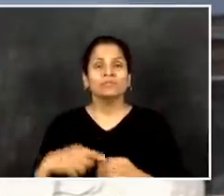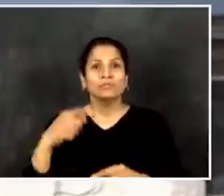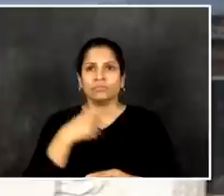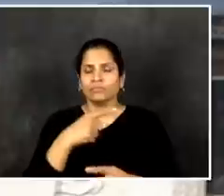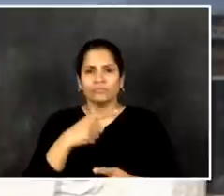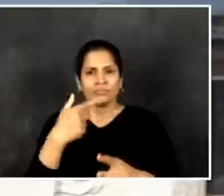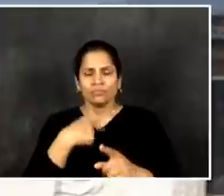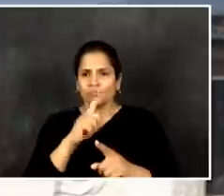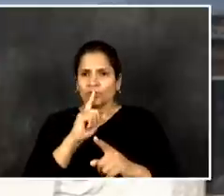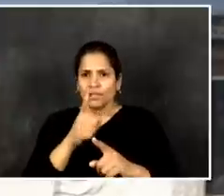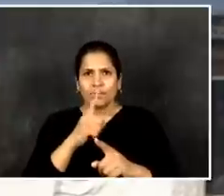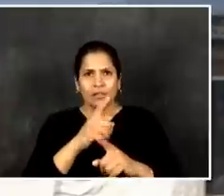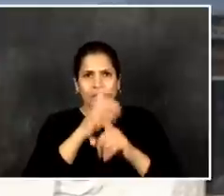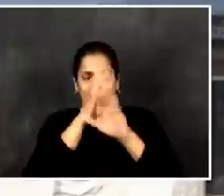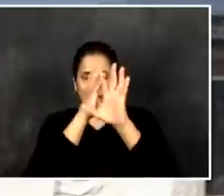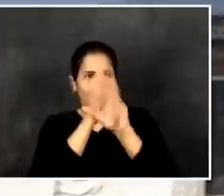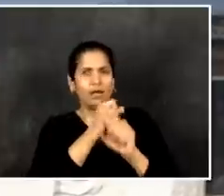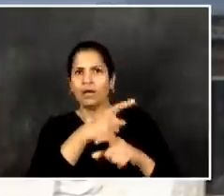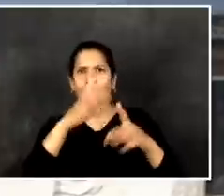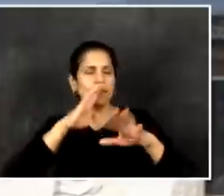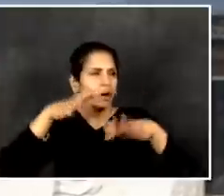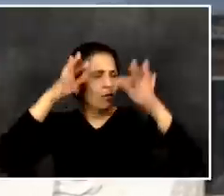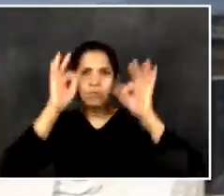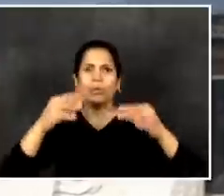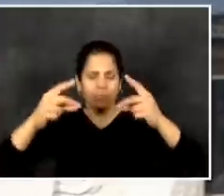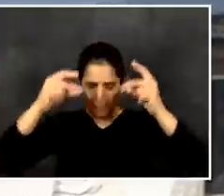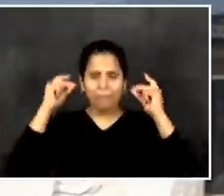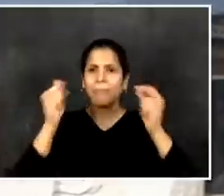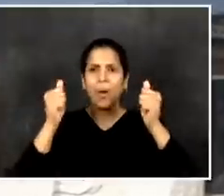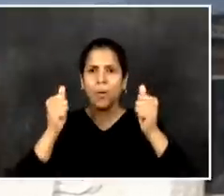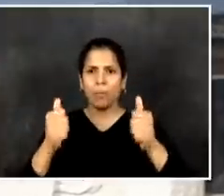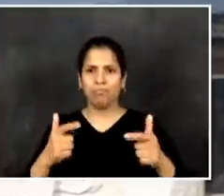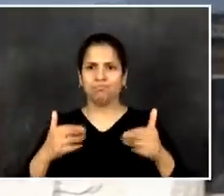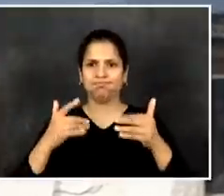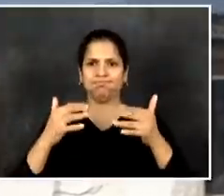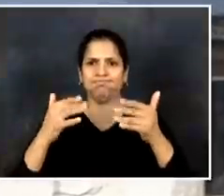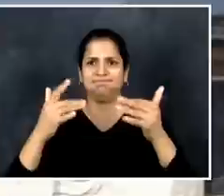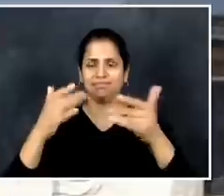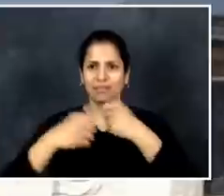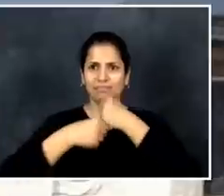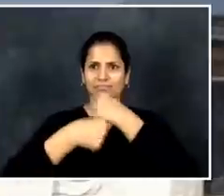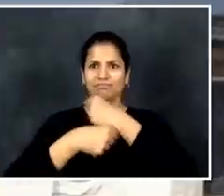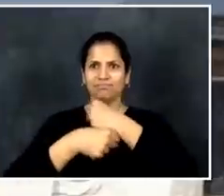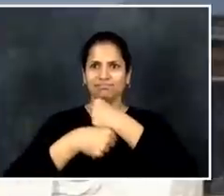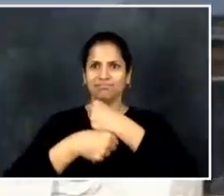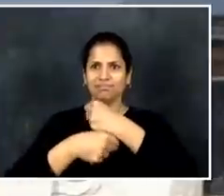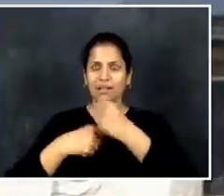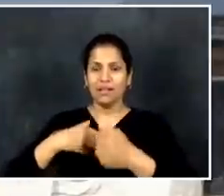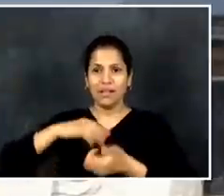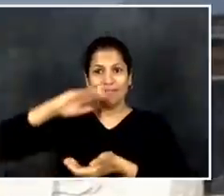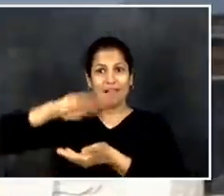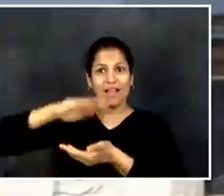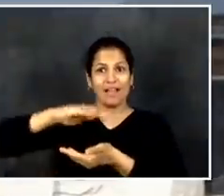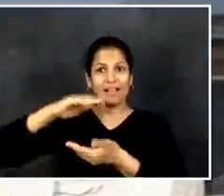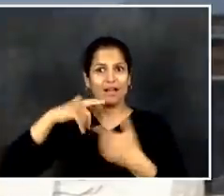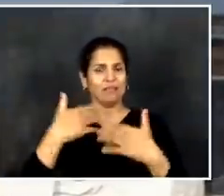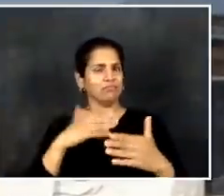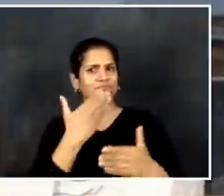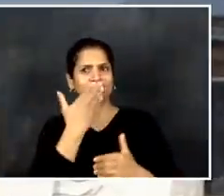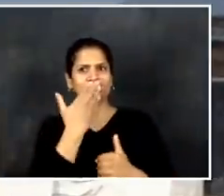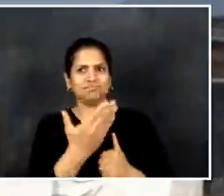not even close to making before, and to do it on this timeline. And you said at first there was doubt,